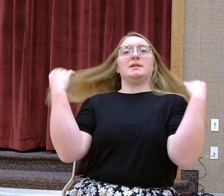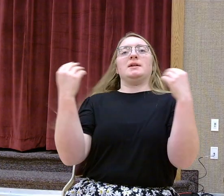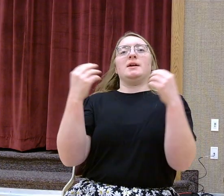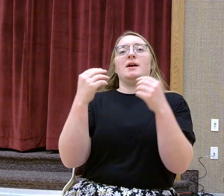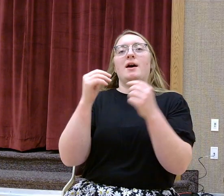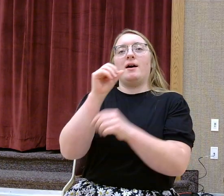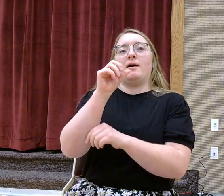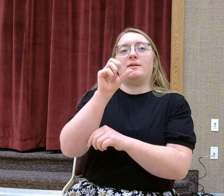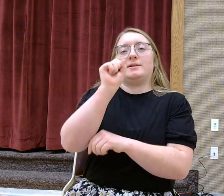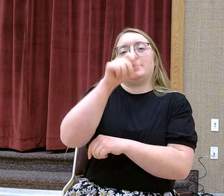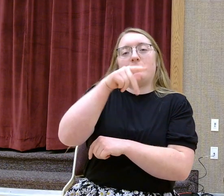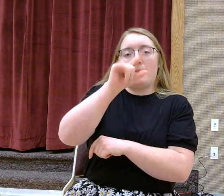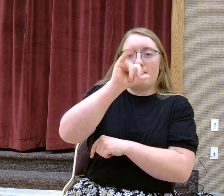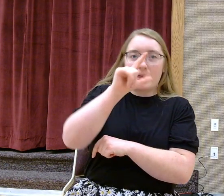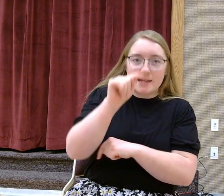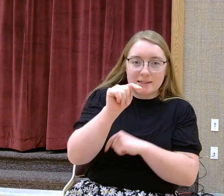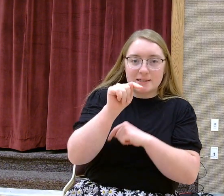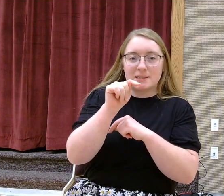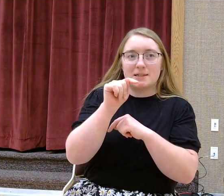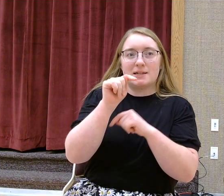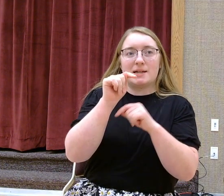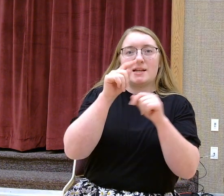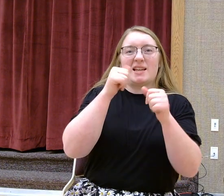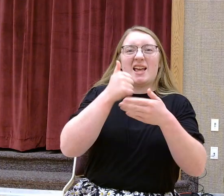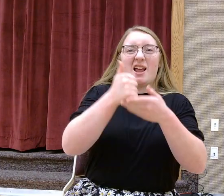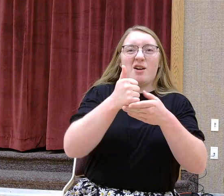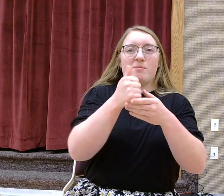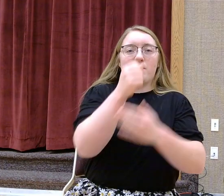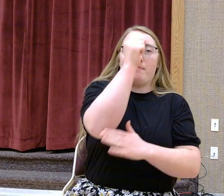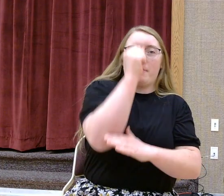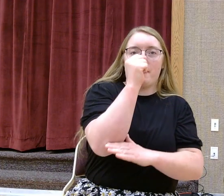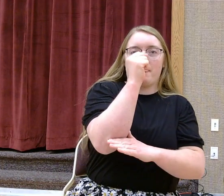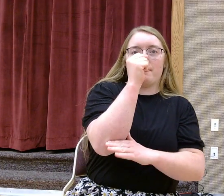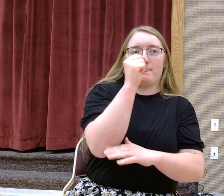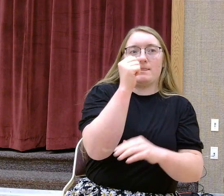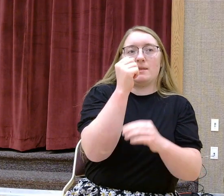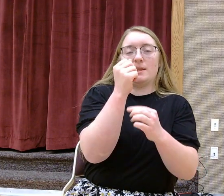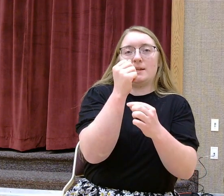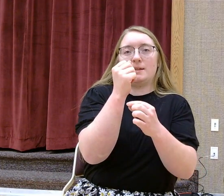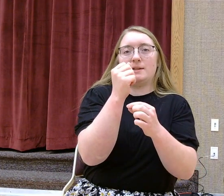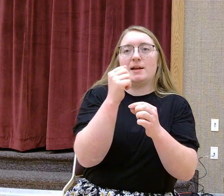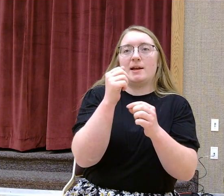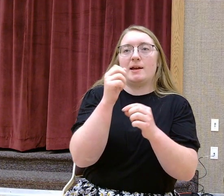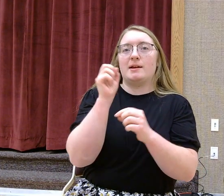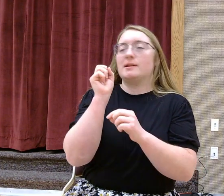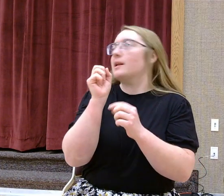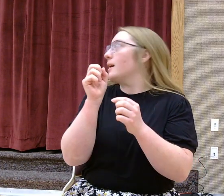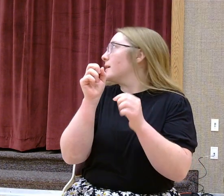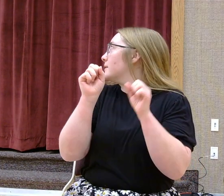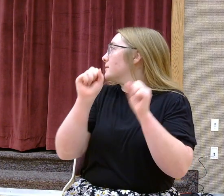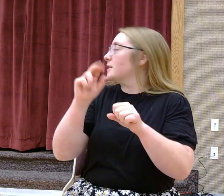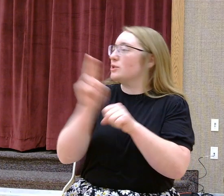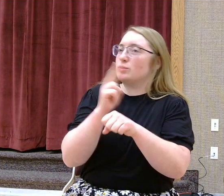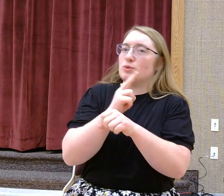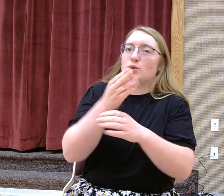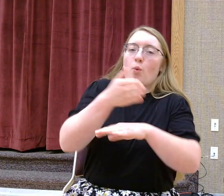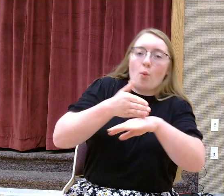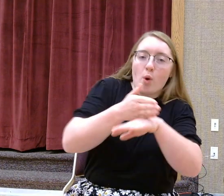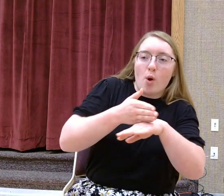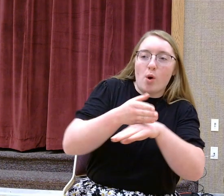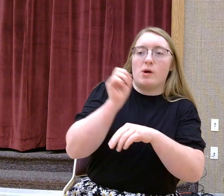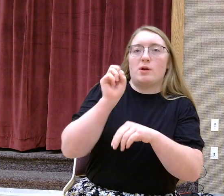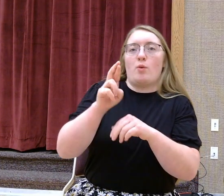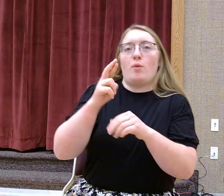can get a stick. You can get a piece of wood. You can do a folded newspaper, something like that you can kind of keep that